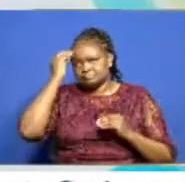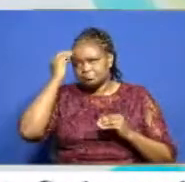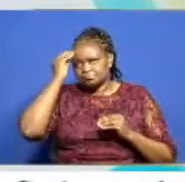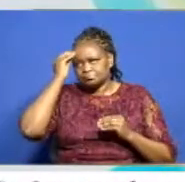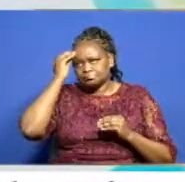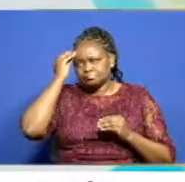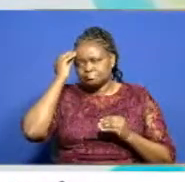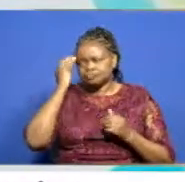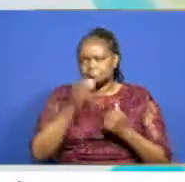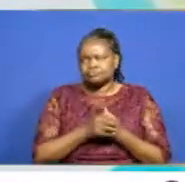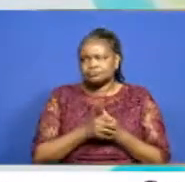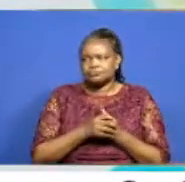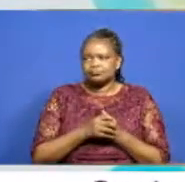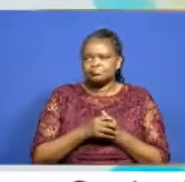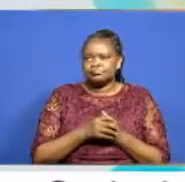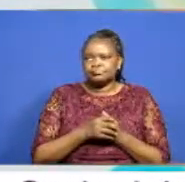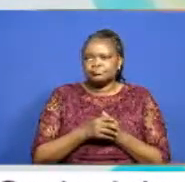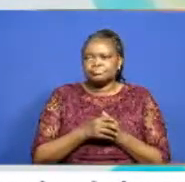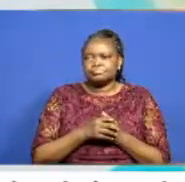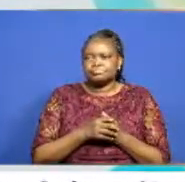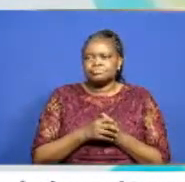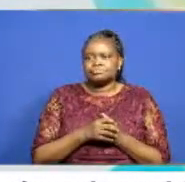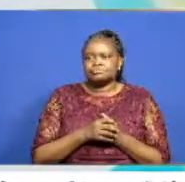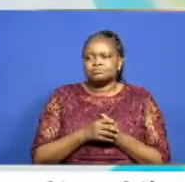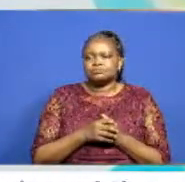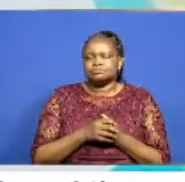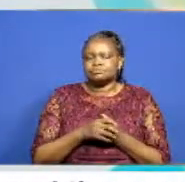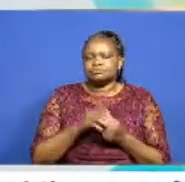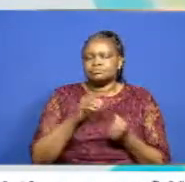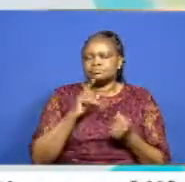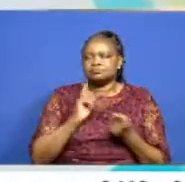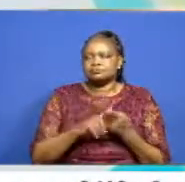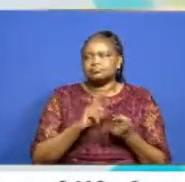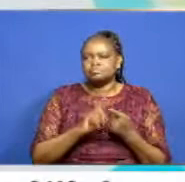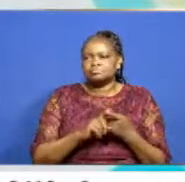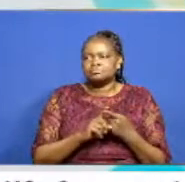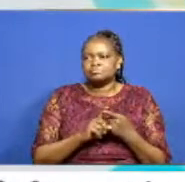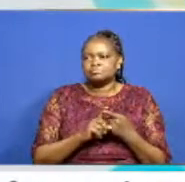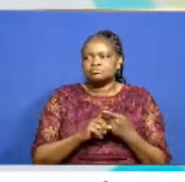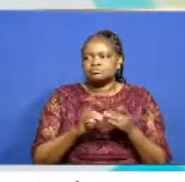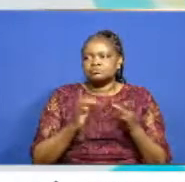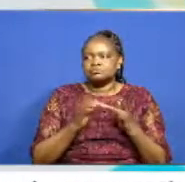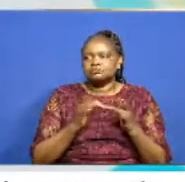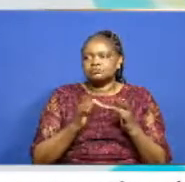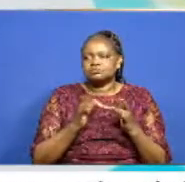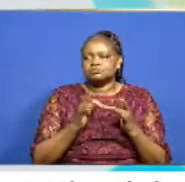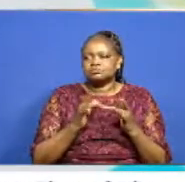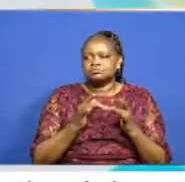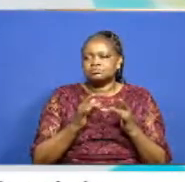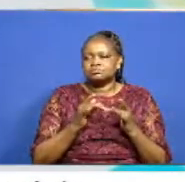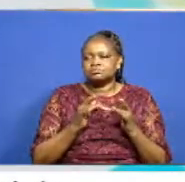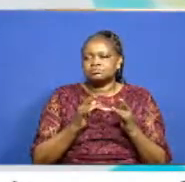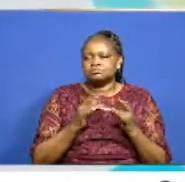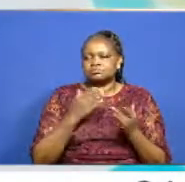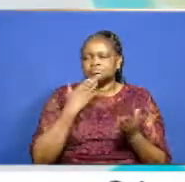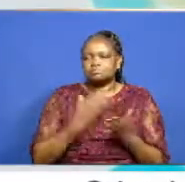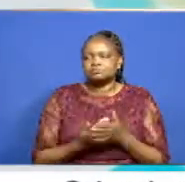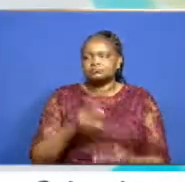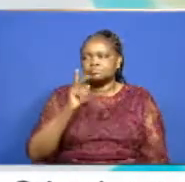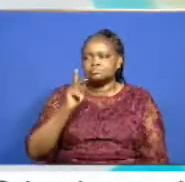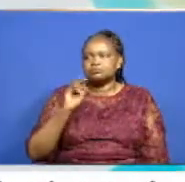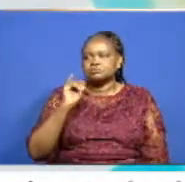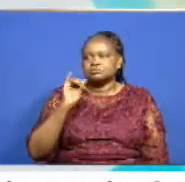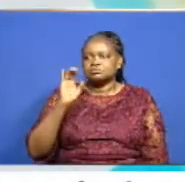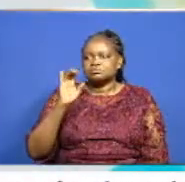in education. And one of the things that we looked at is the online learning. And we want to thank KICD because they have been